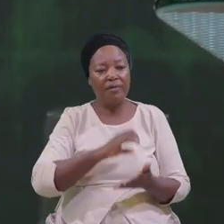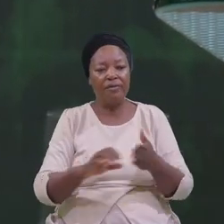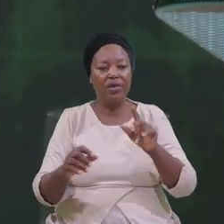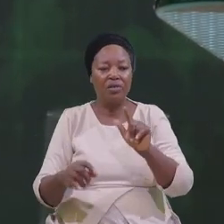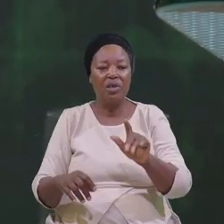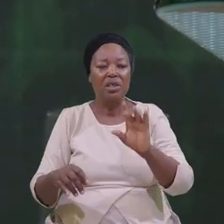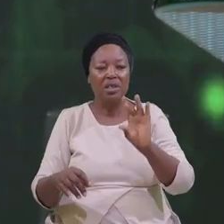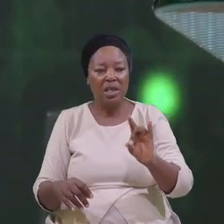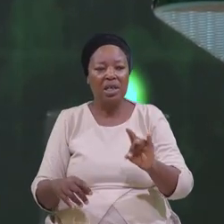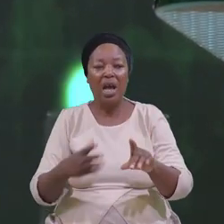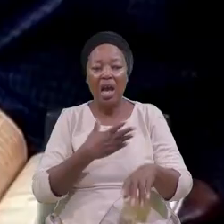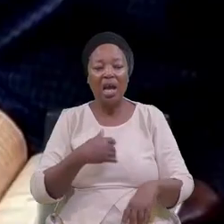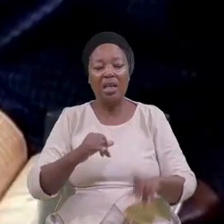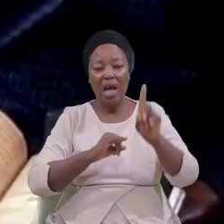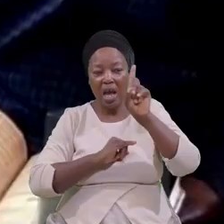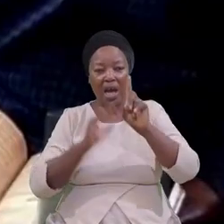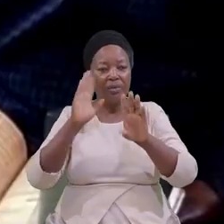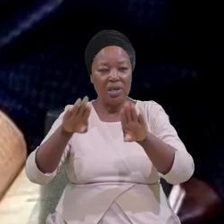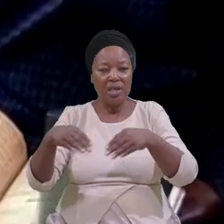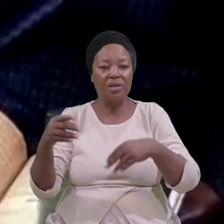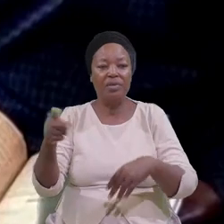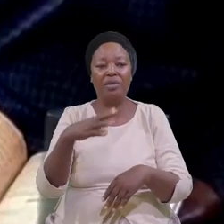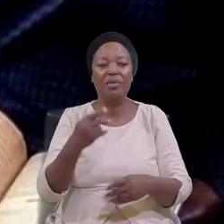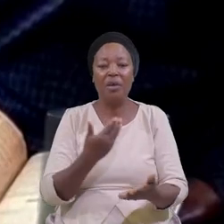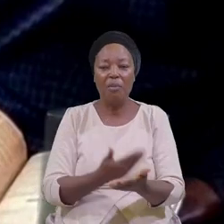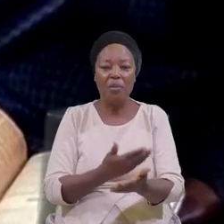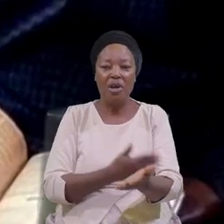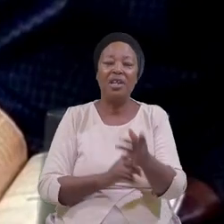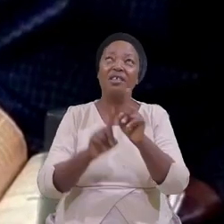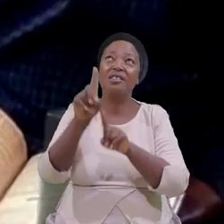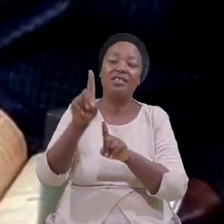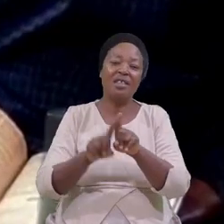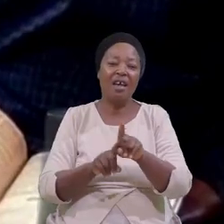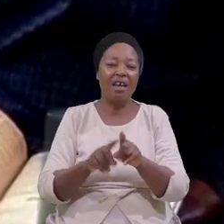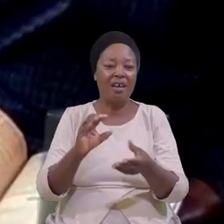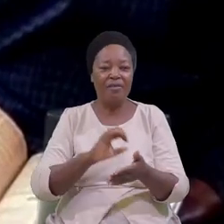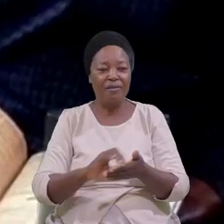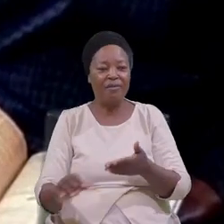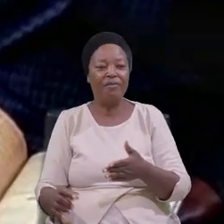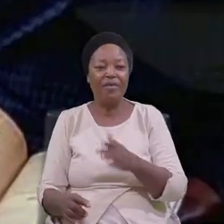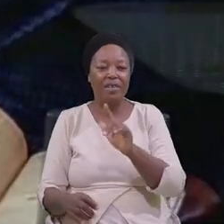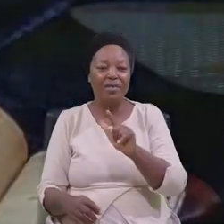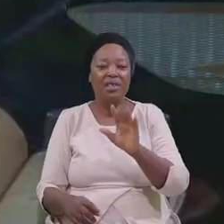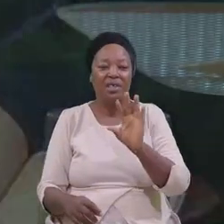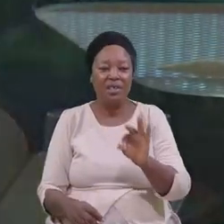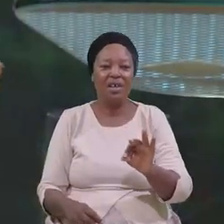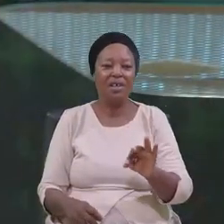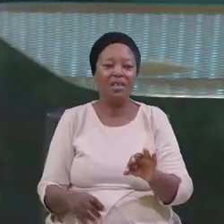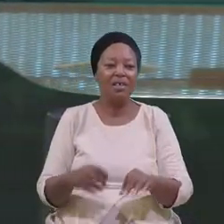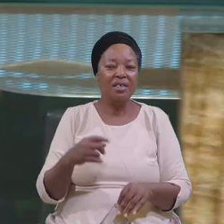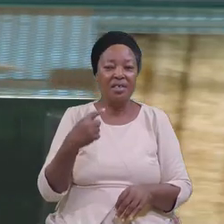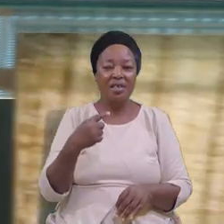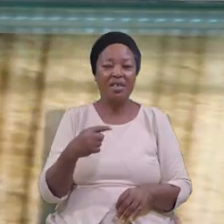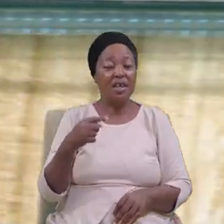will give him the morning star. In verse 29, it says, he that has